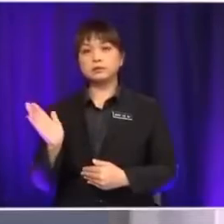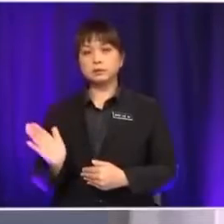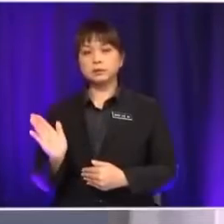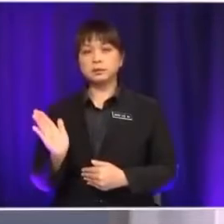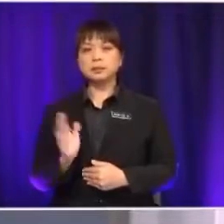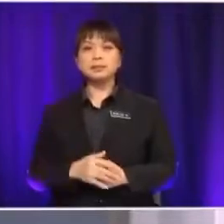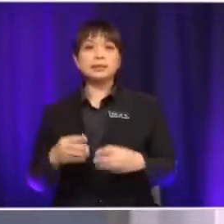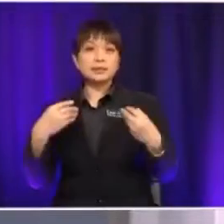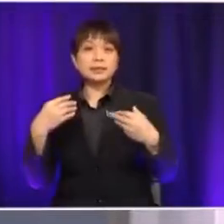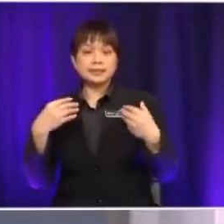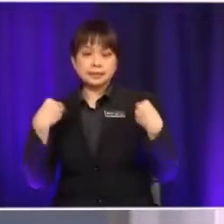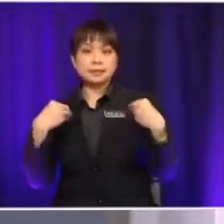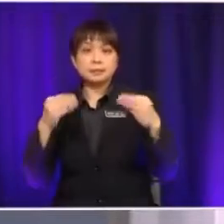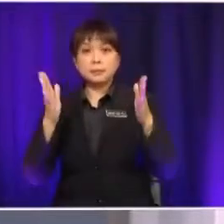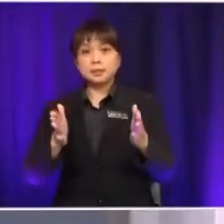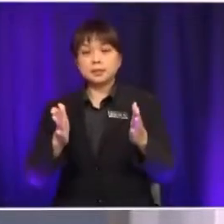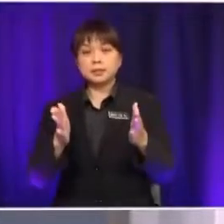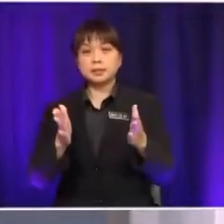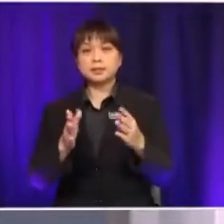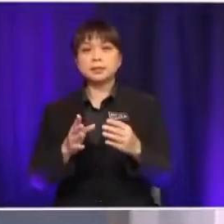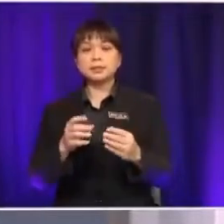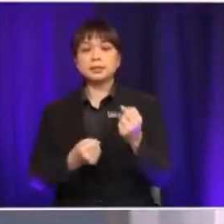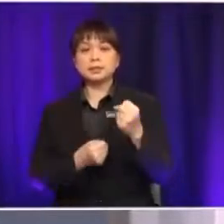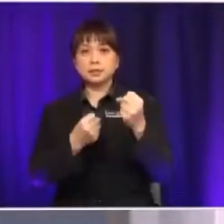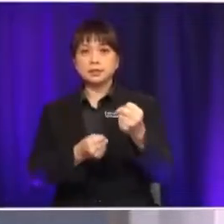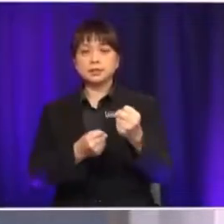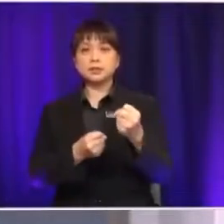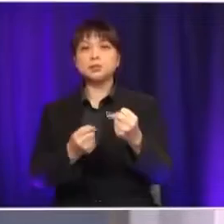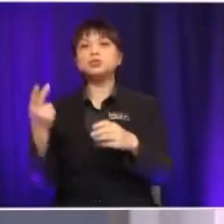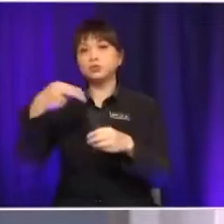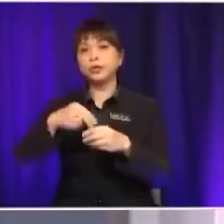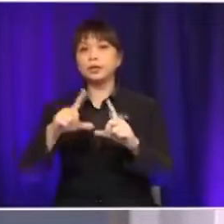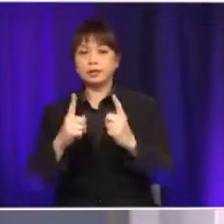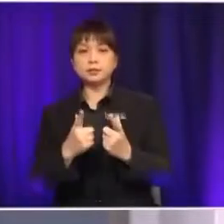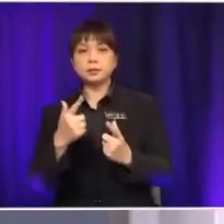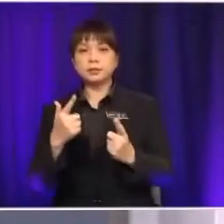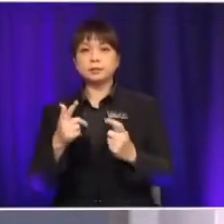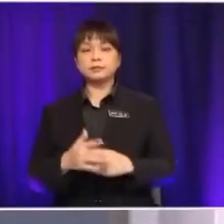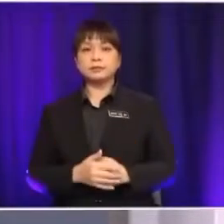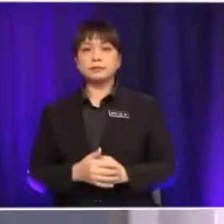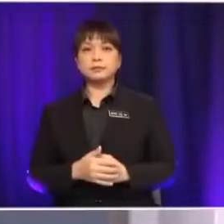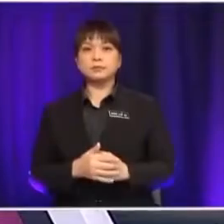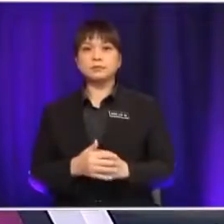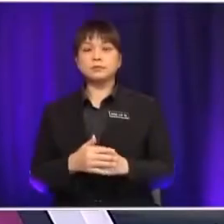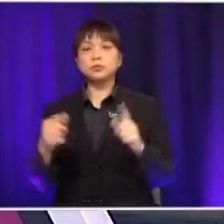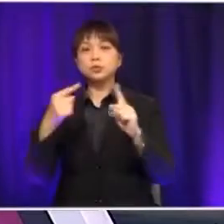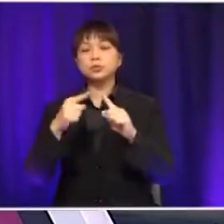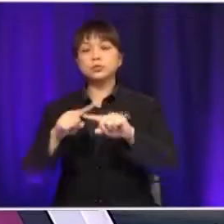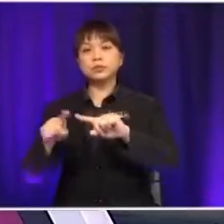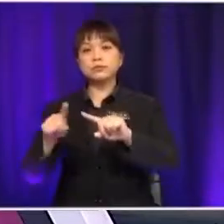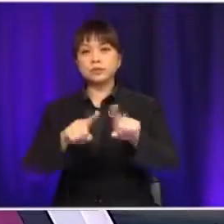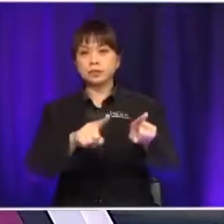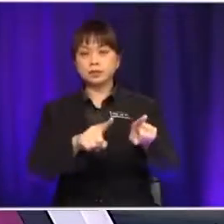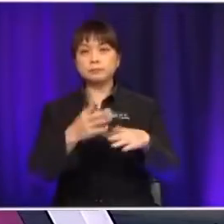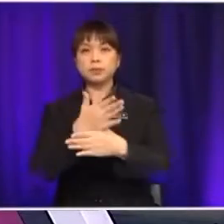about the differences between a laptop and a desktop computer. So maybe you can make up your mind after that. That sounds like a pretty good idea